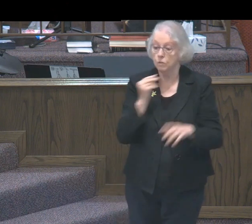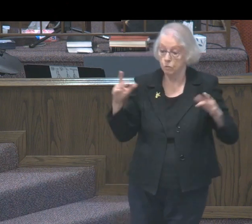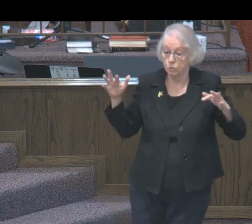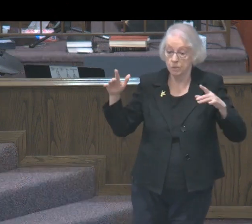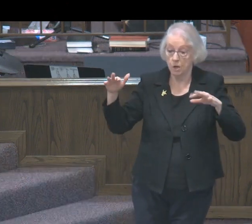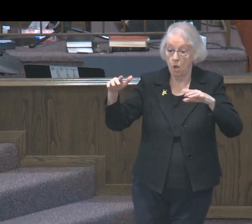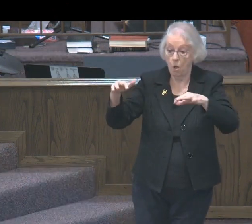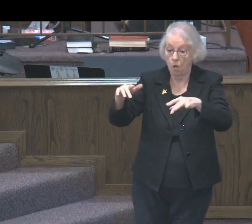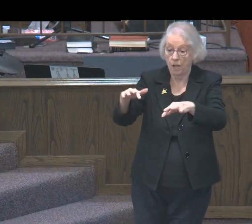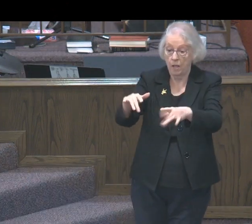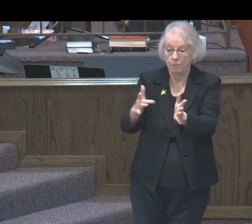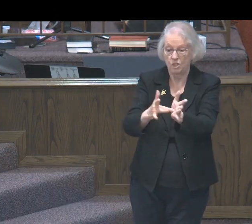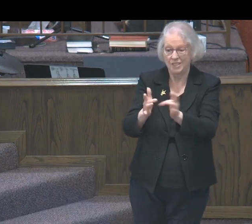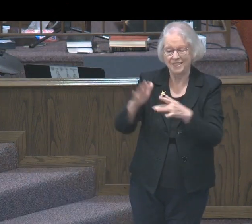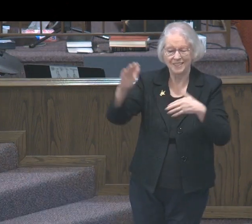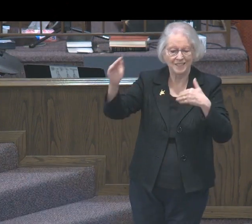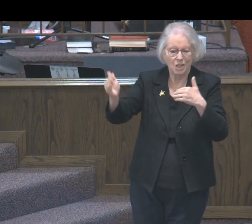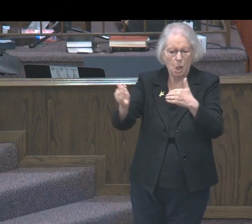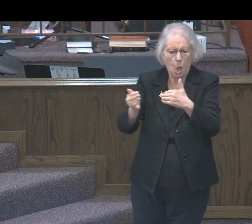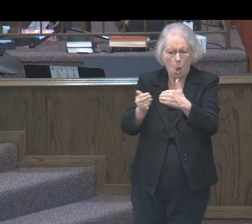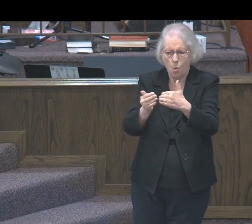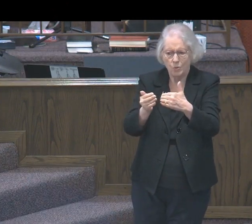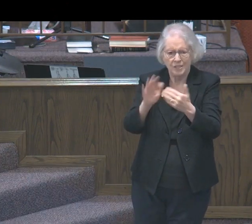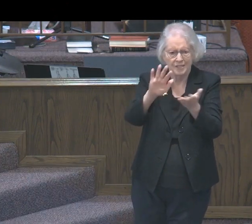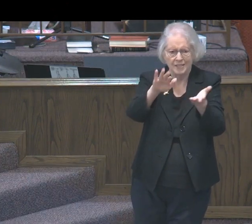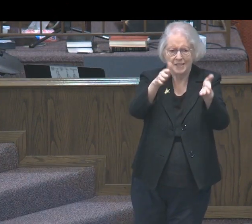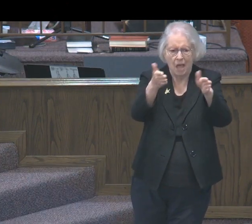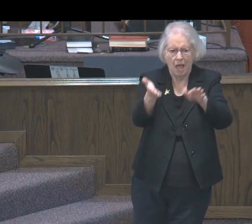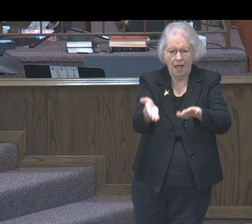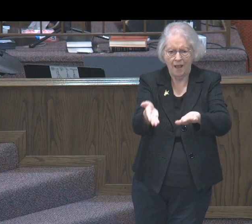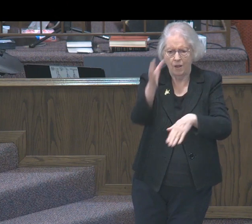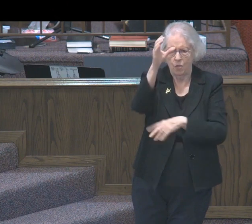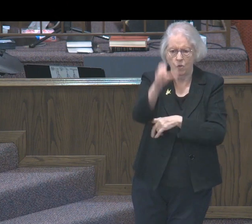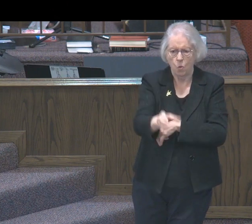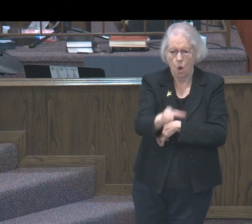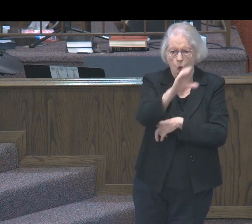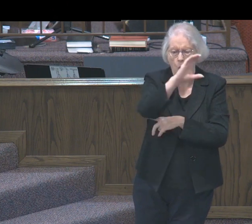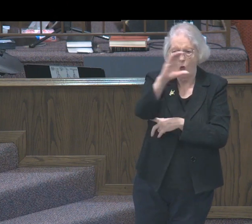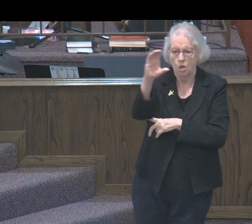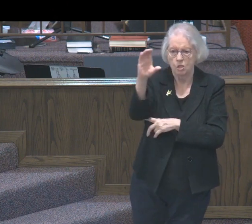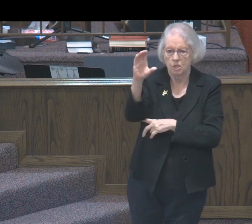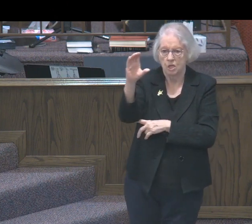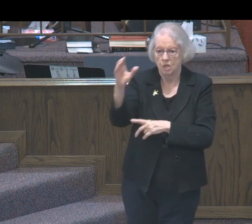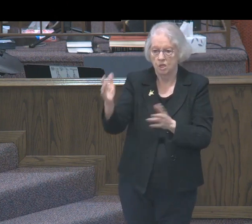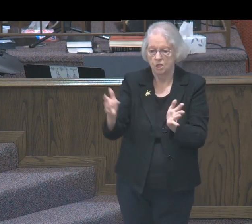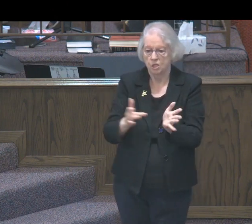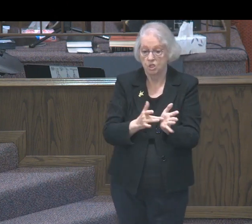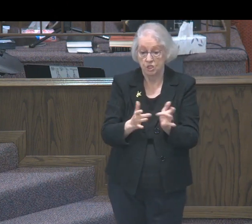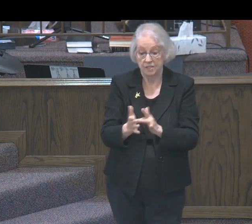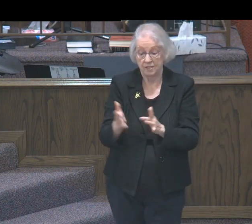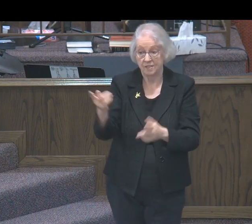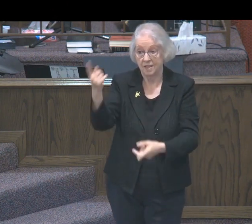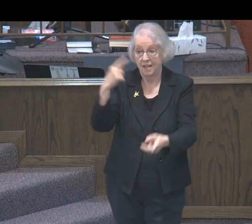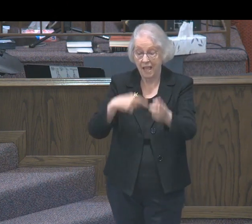come for all that God had planned for him to be fulfilled. You see, Jesus didn't come just to fulfill